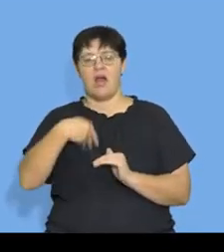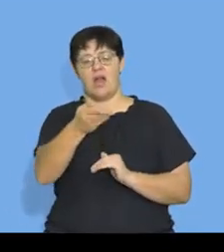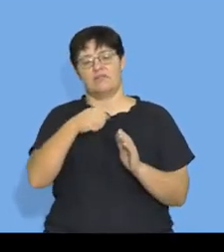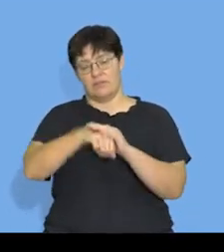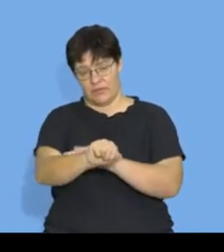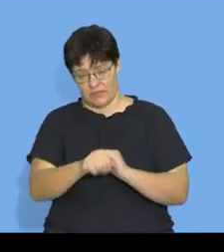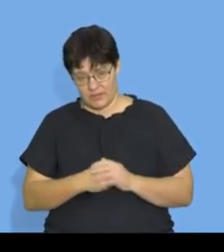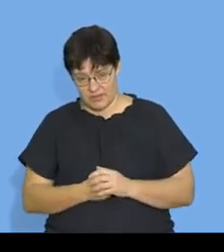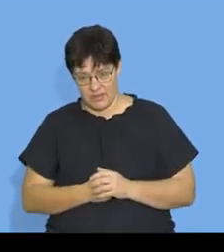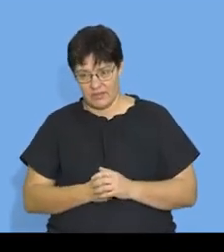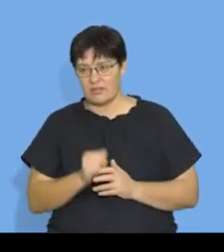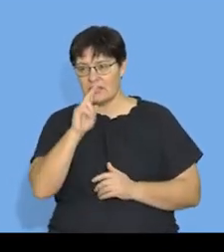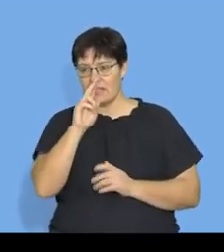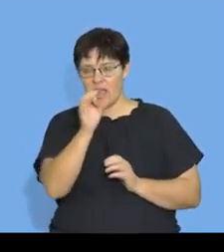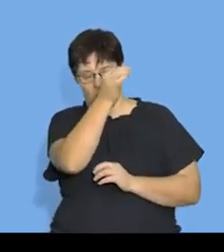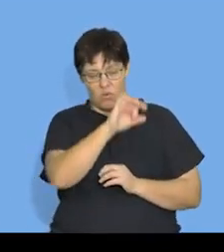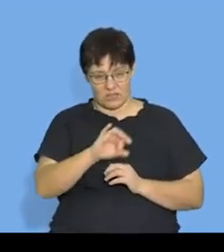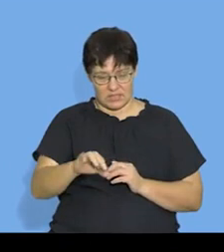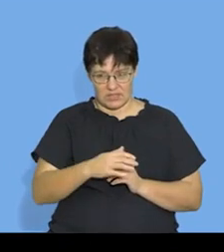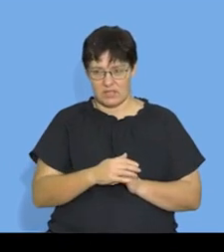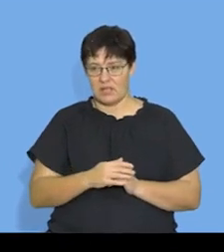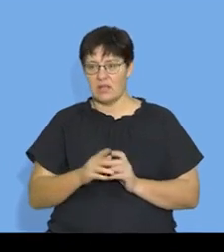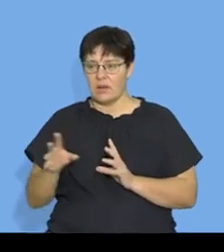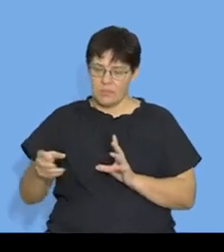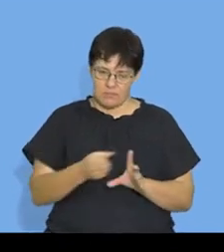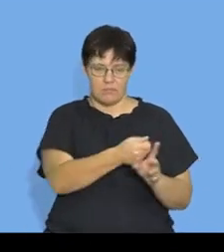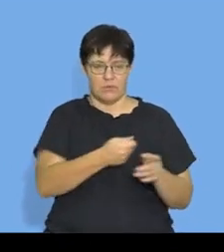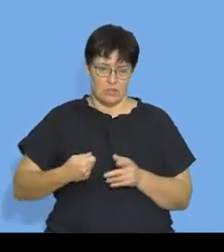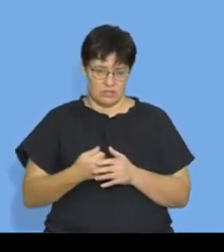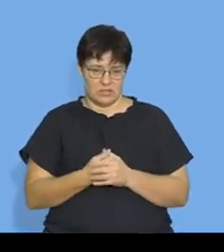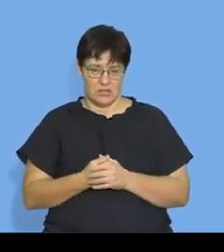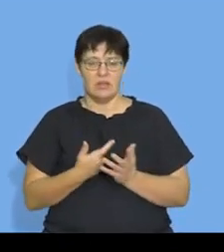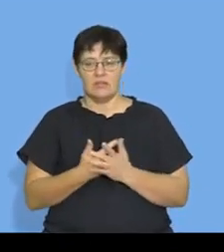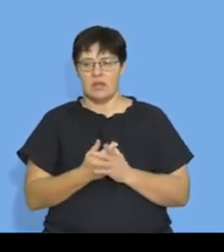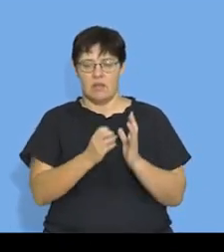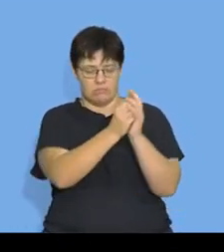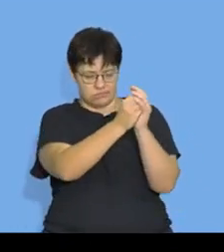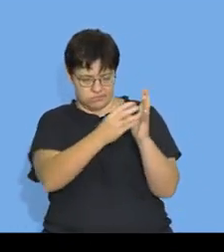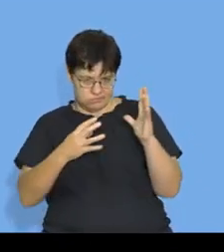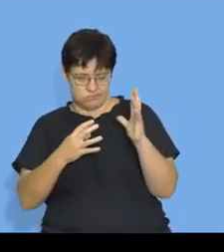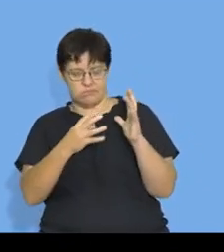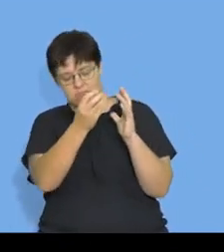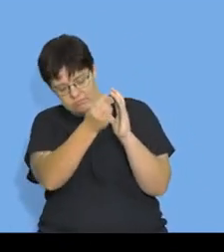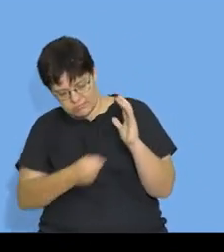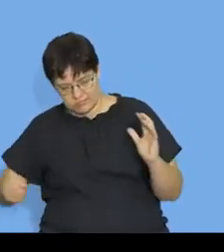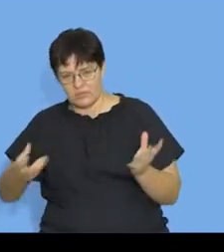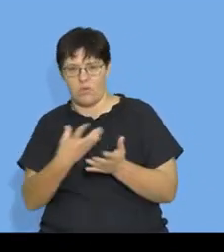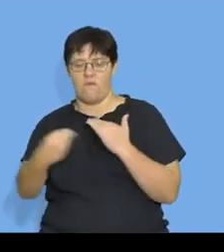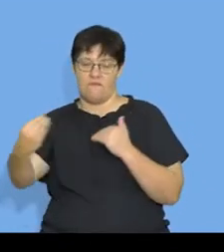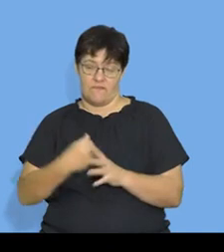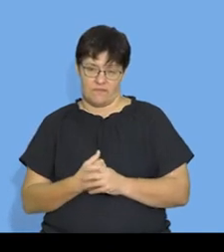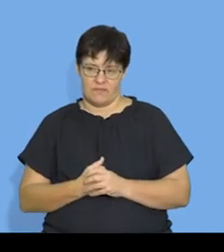known as the afterbirth. And so we see that the umbilical cord is pulled and this placenta detaches and